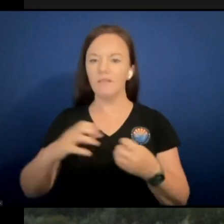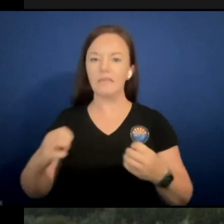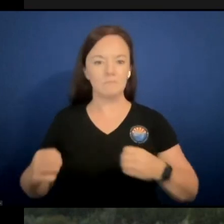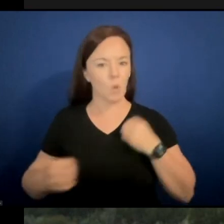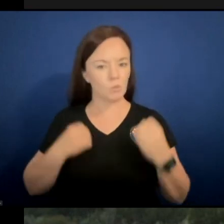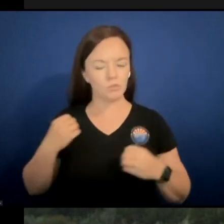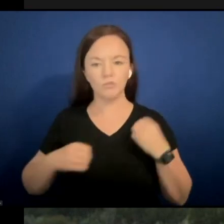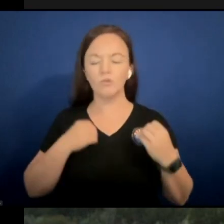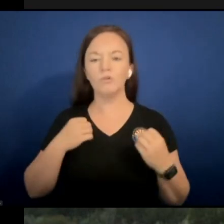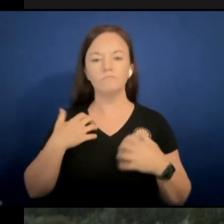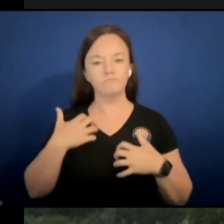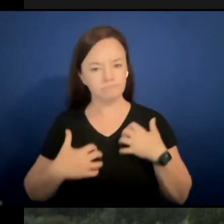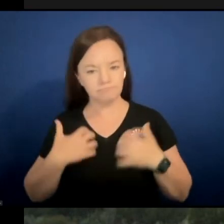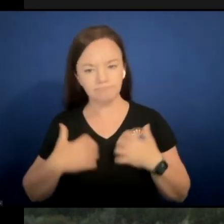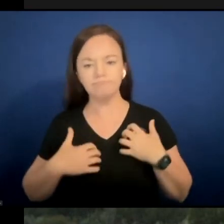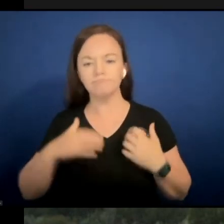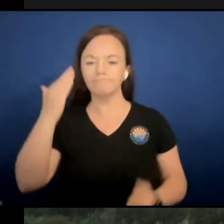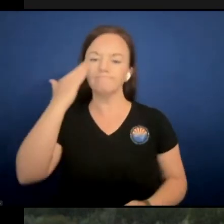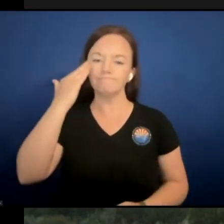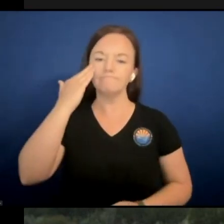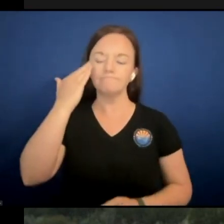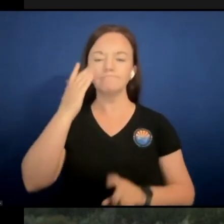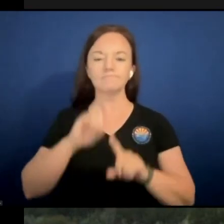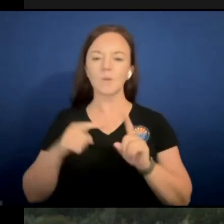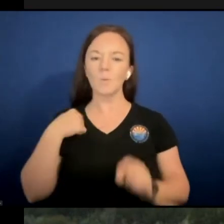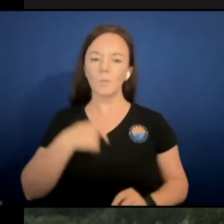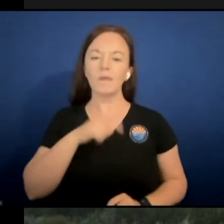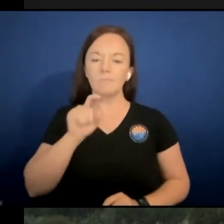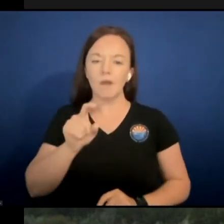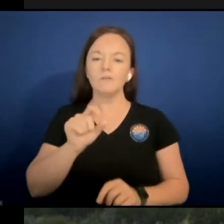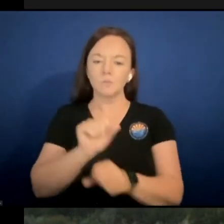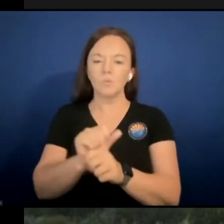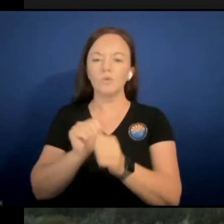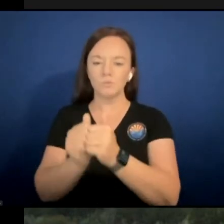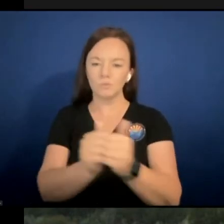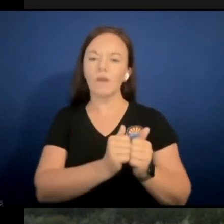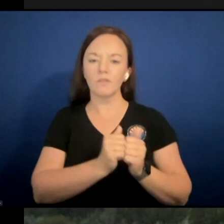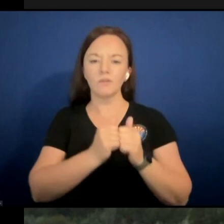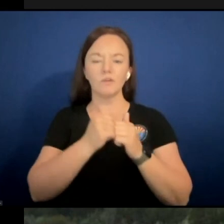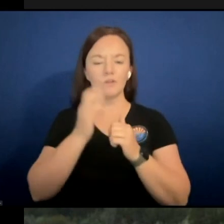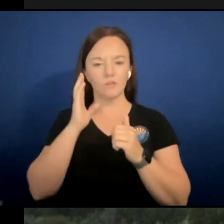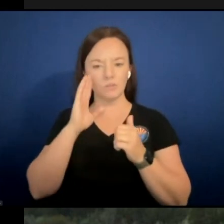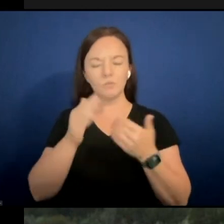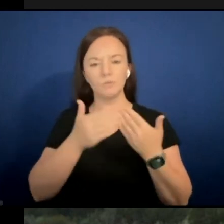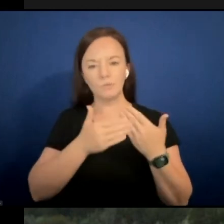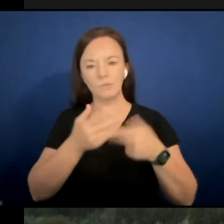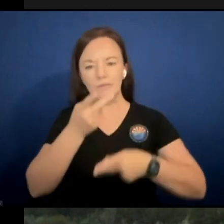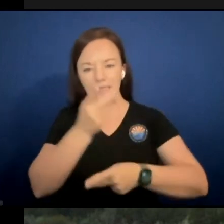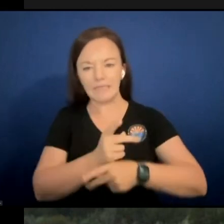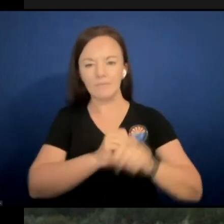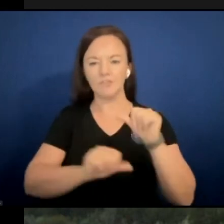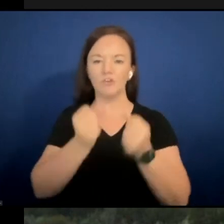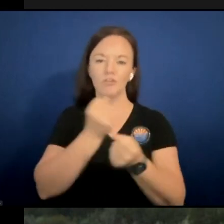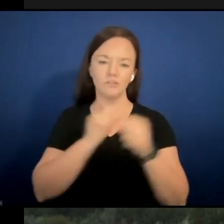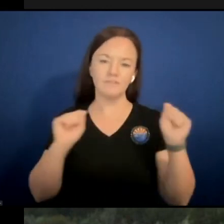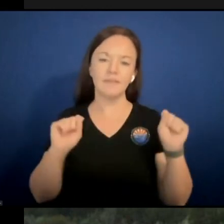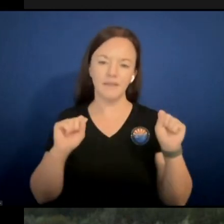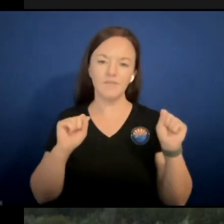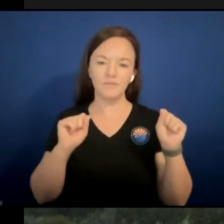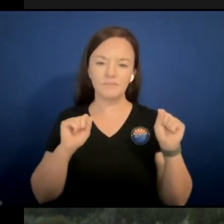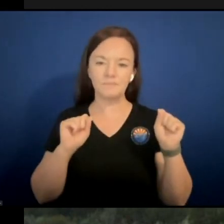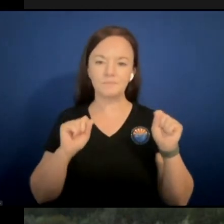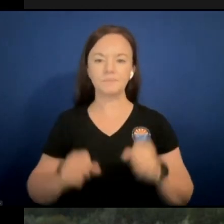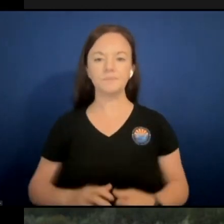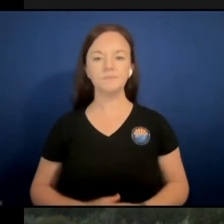high, but we must work together to continue to navigate and keep each other safe,